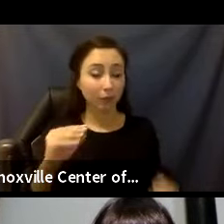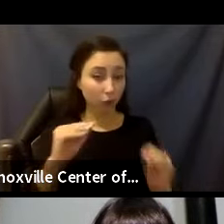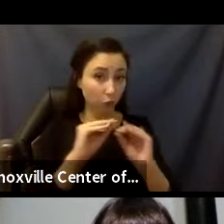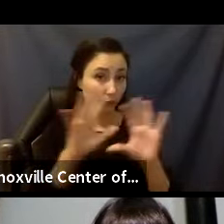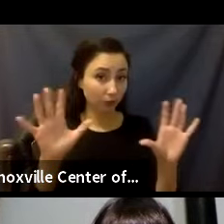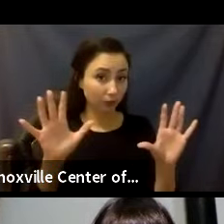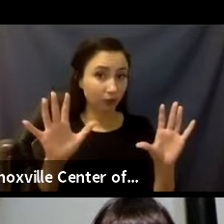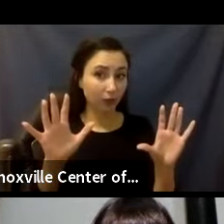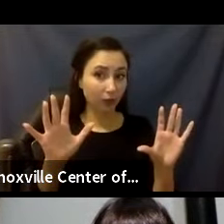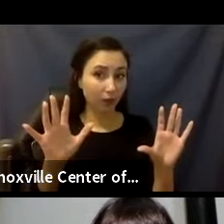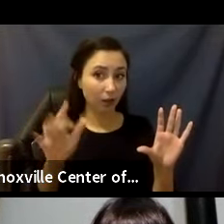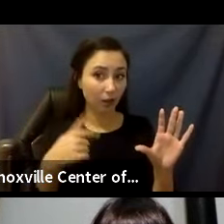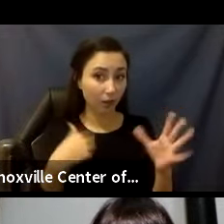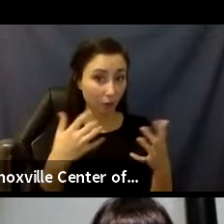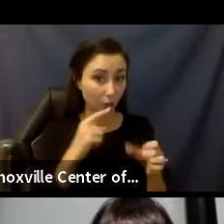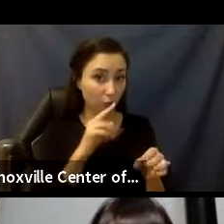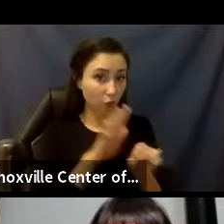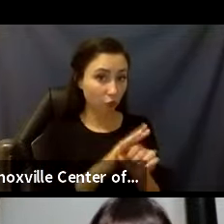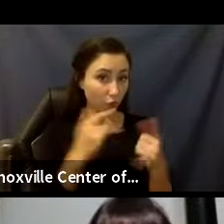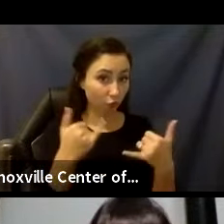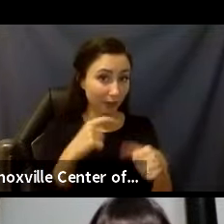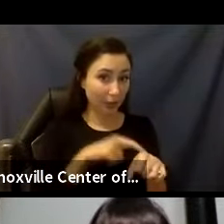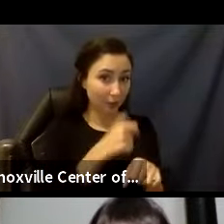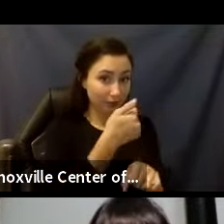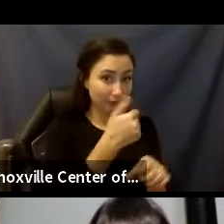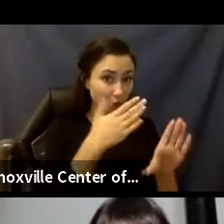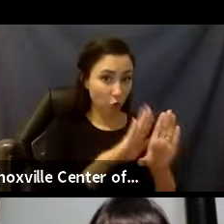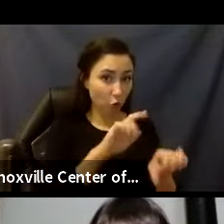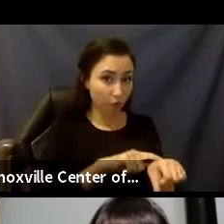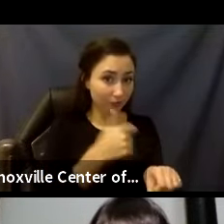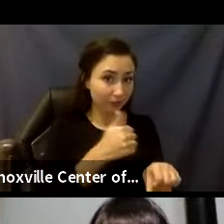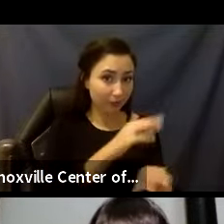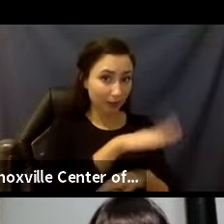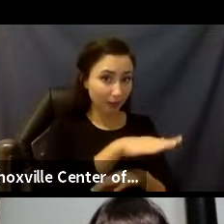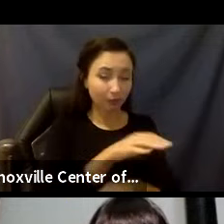currently at, I just want to confirm, we are at 10 right now. Okay.